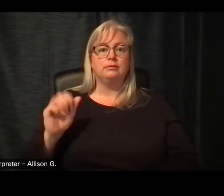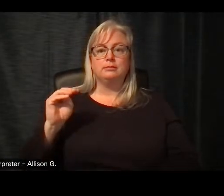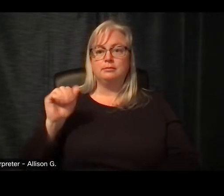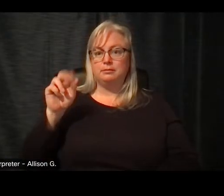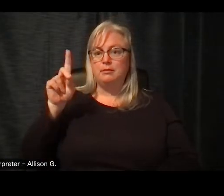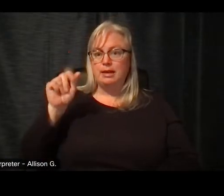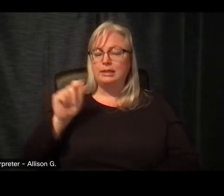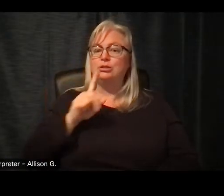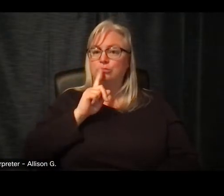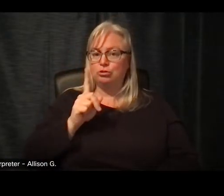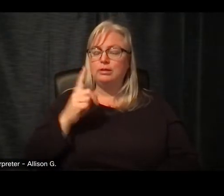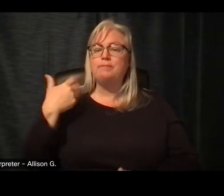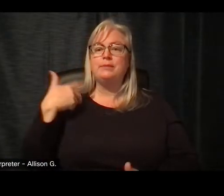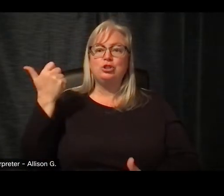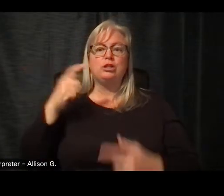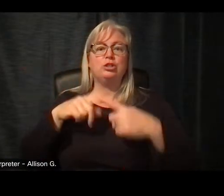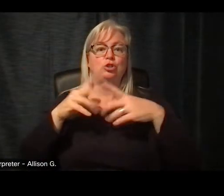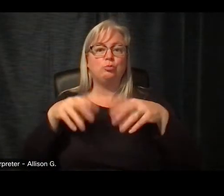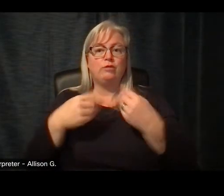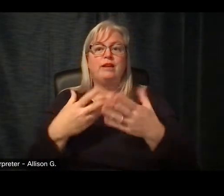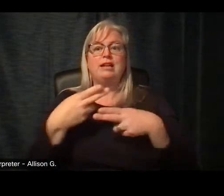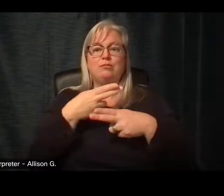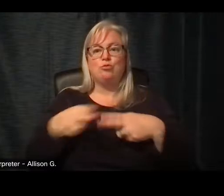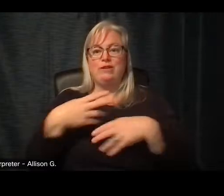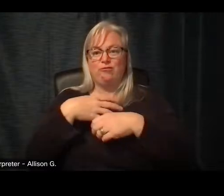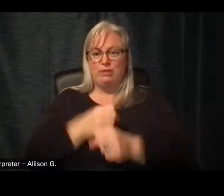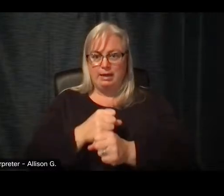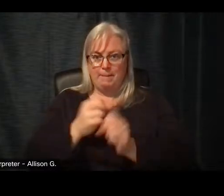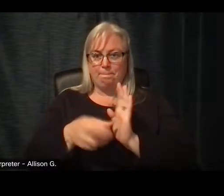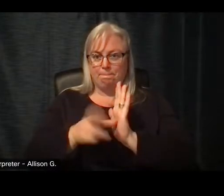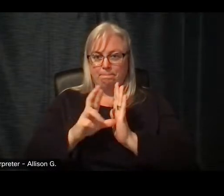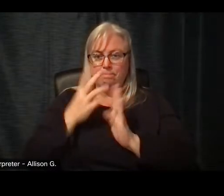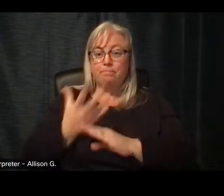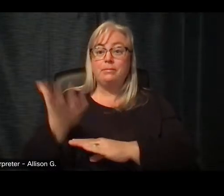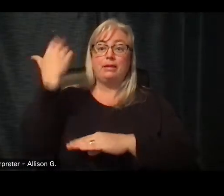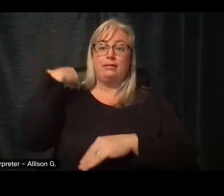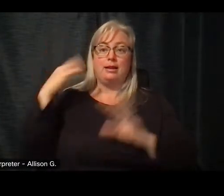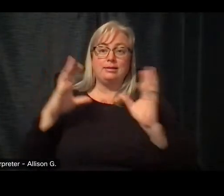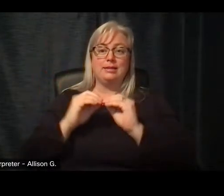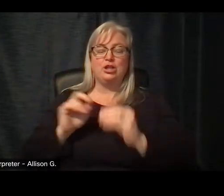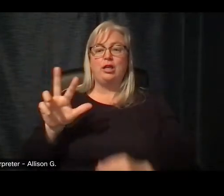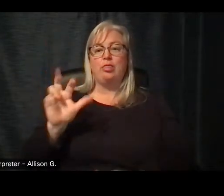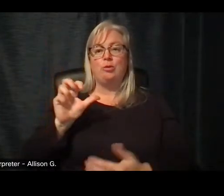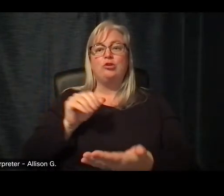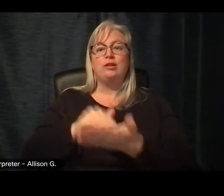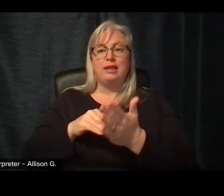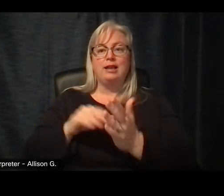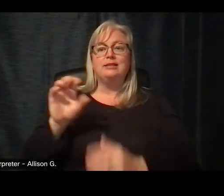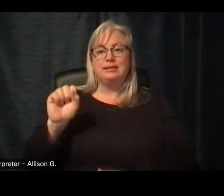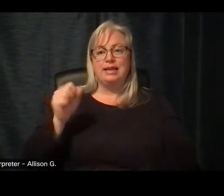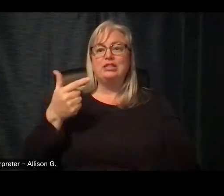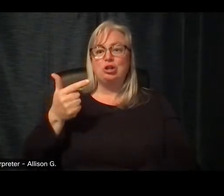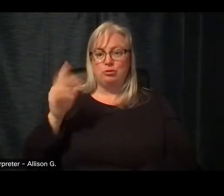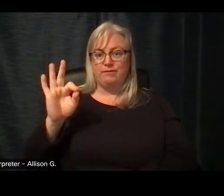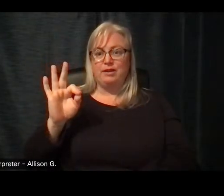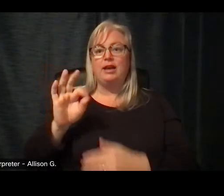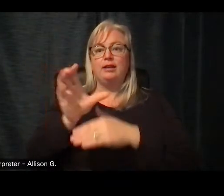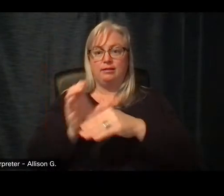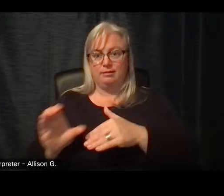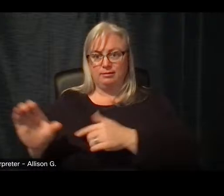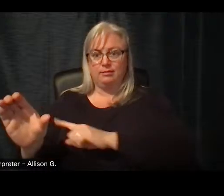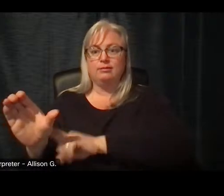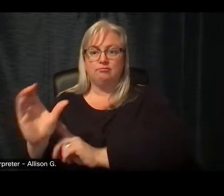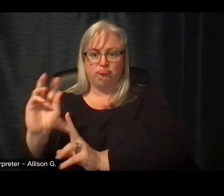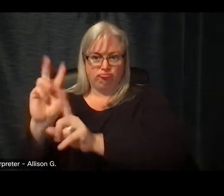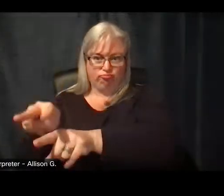Certainly, Chair, to provide a brief recap. So last session, $300,000 state general fund was set aside for this